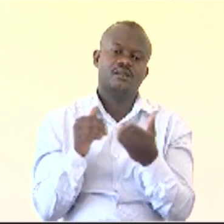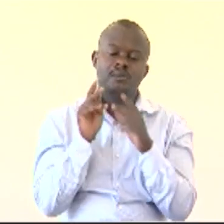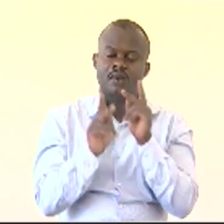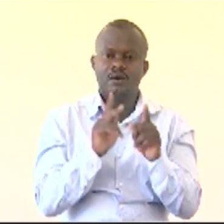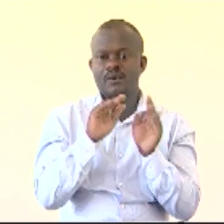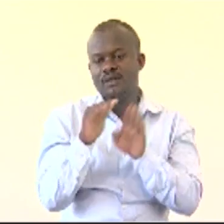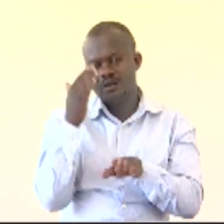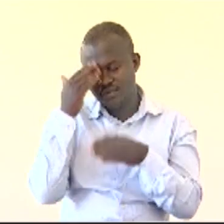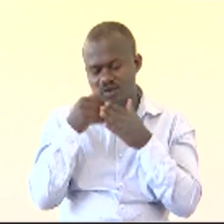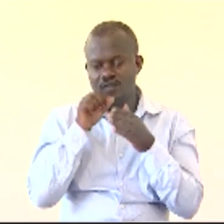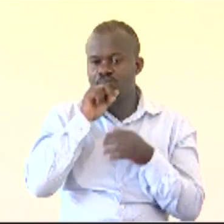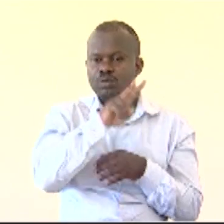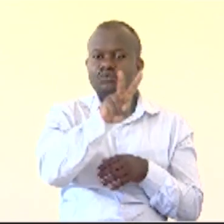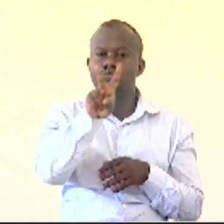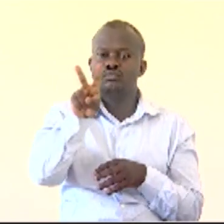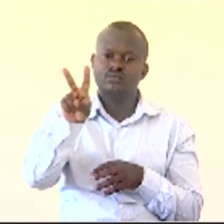of Ebola.